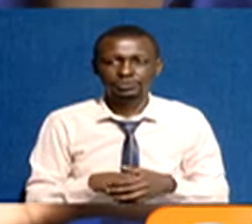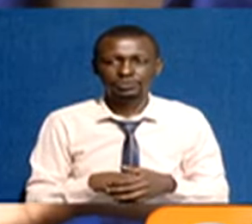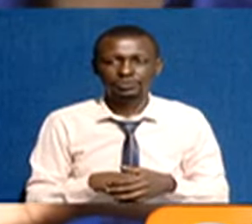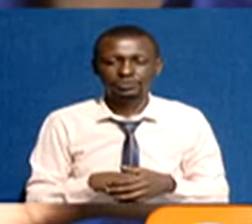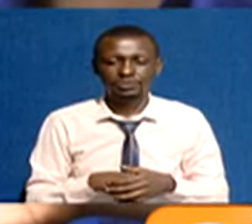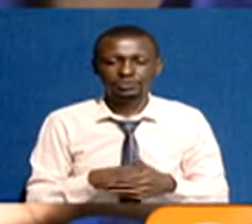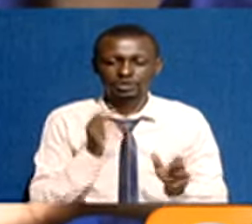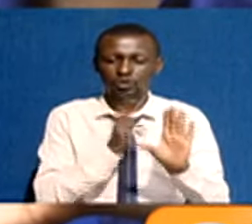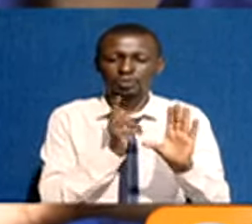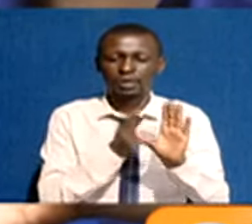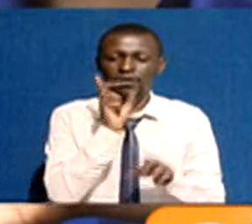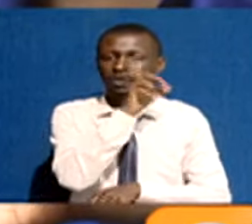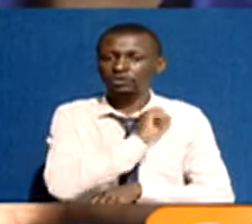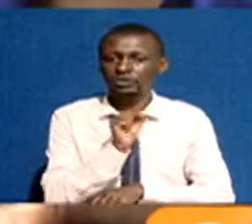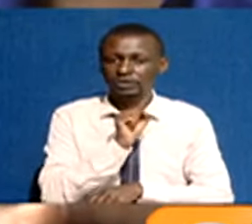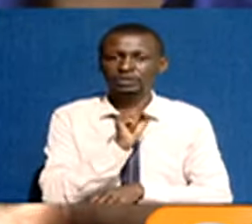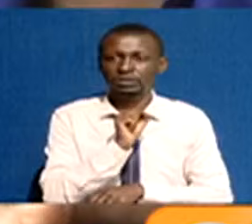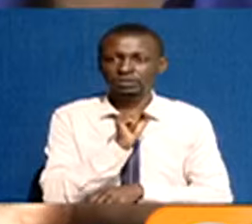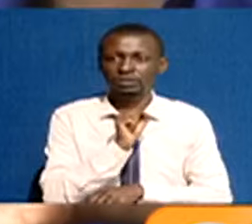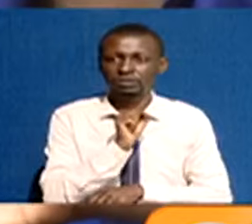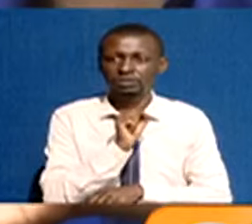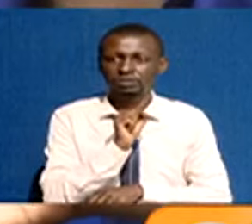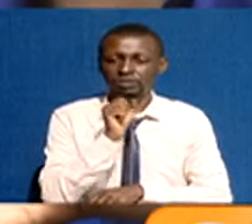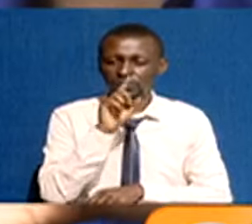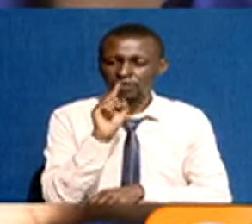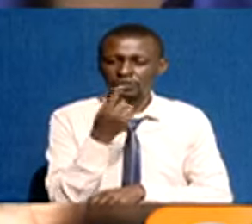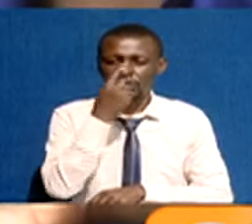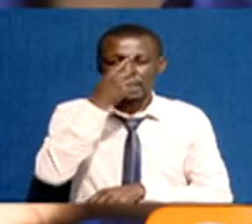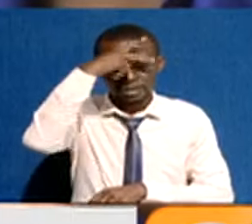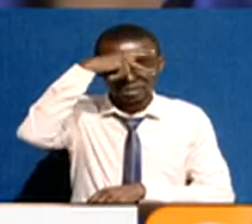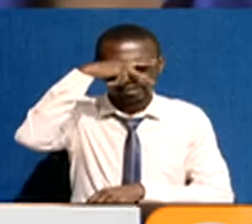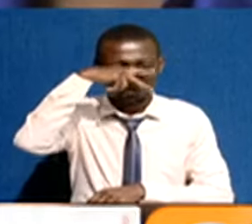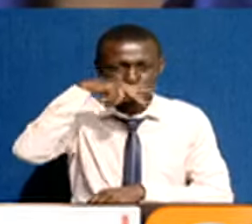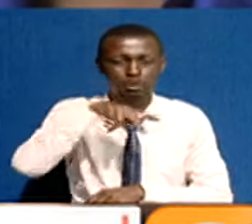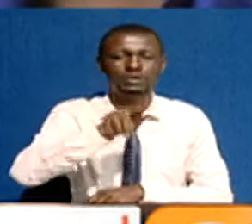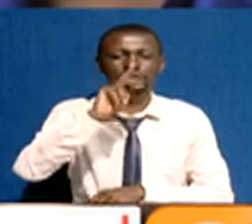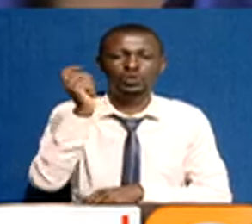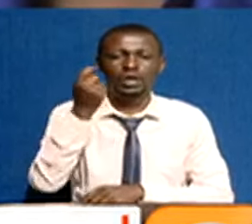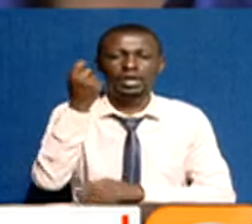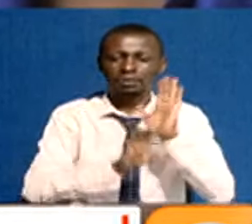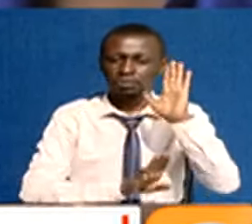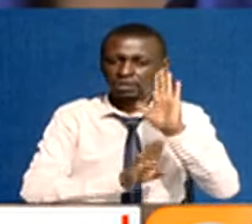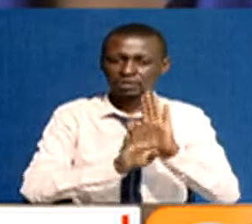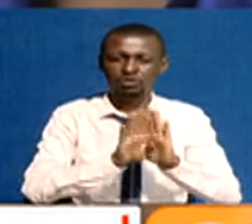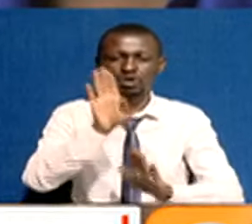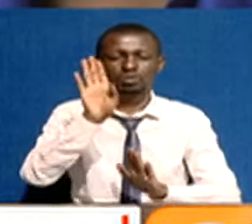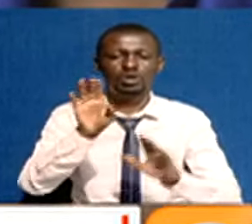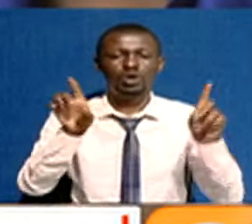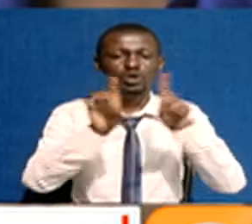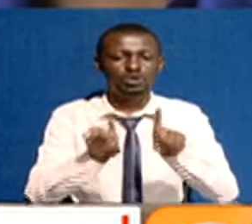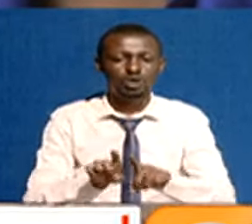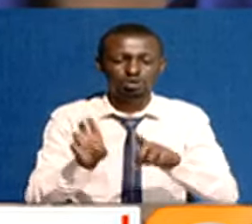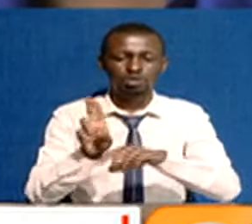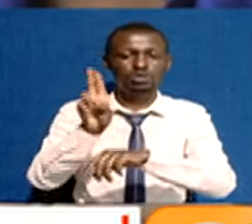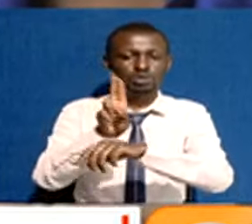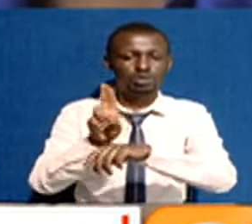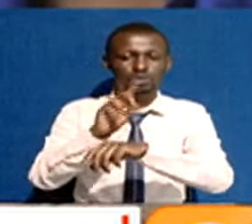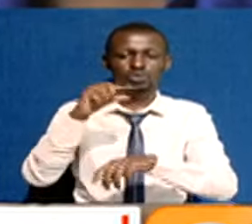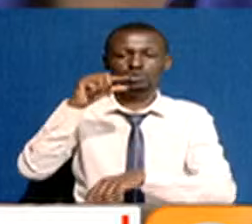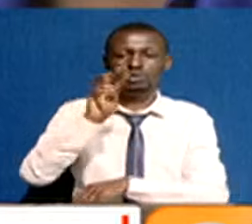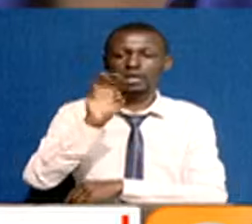participated in the development of the first gambling policy in Kenya and developed a venture deployment of gaming management